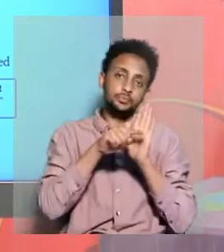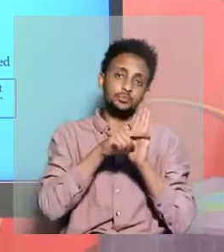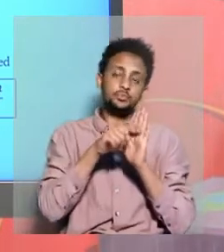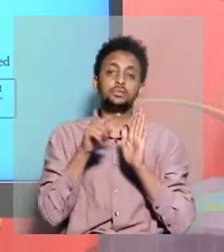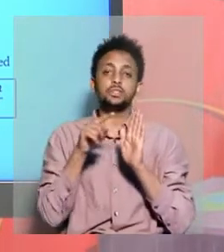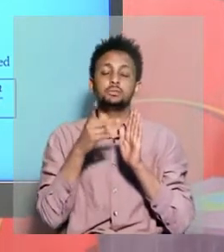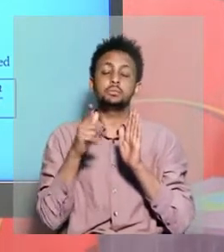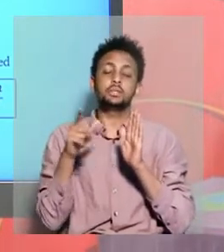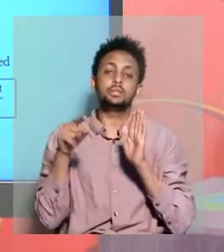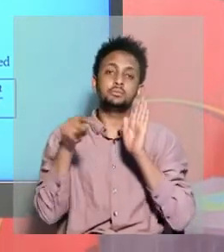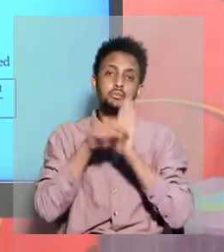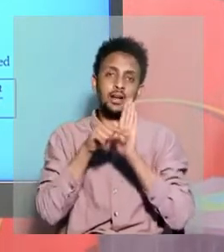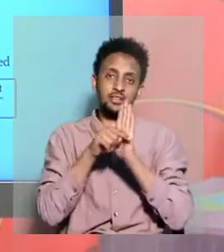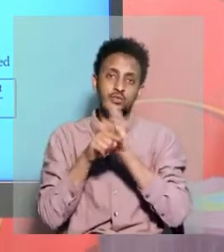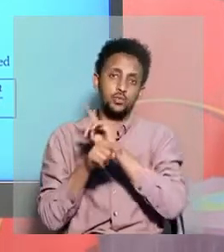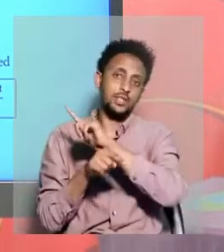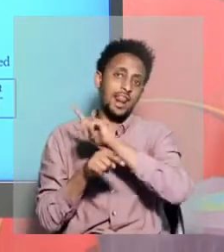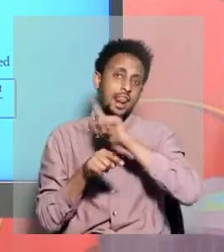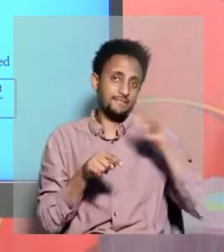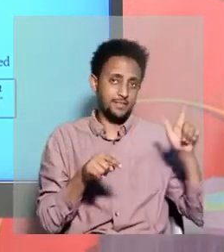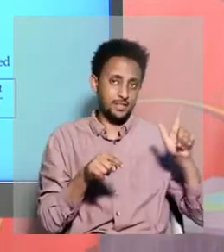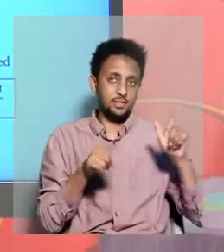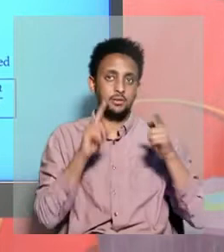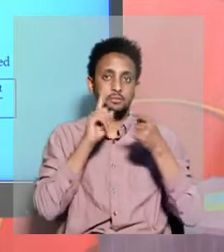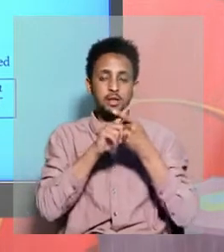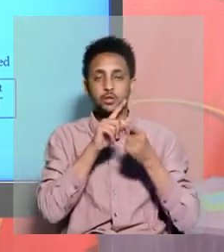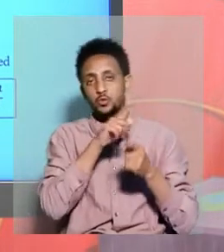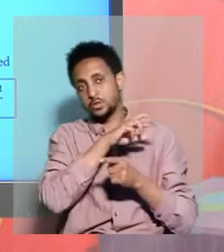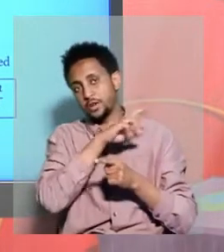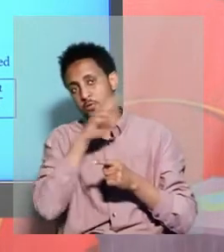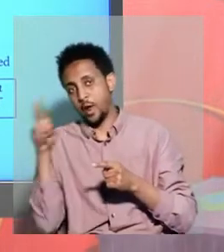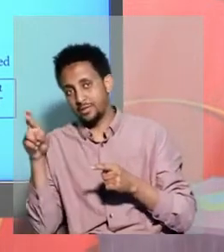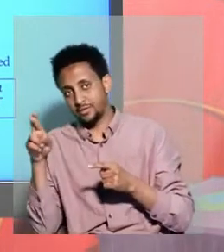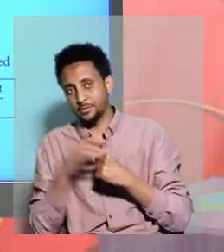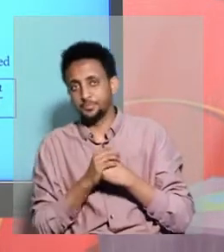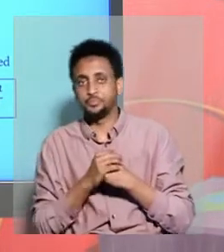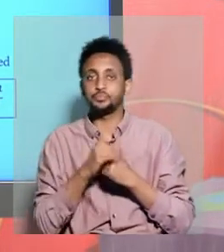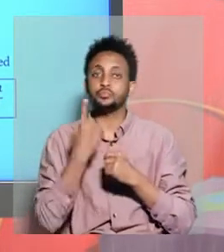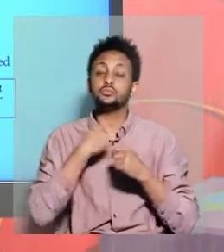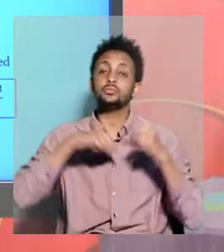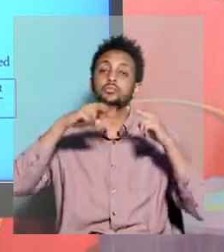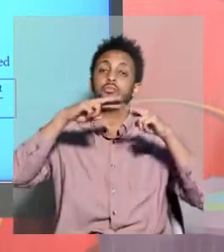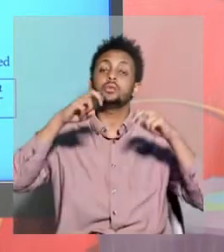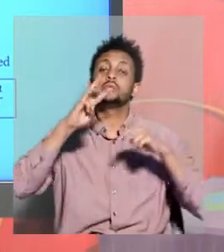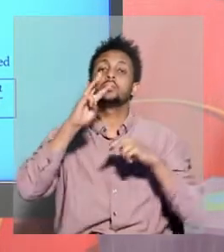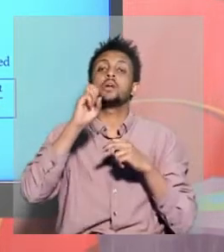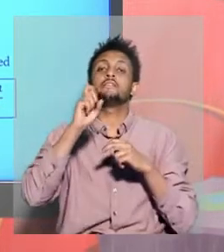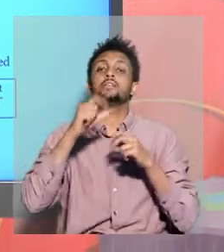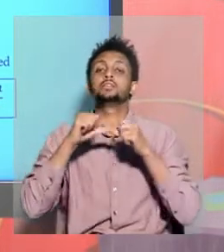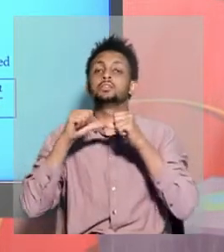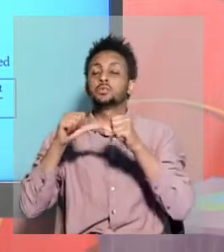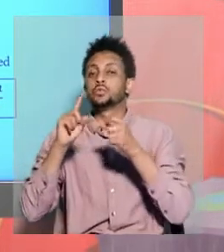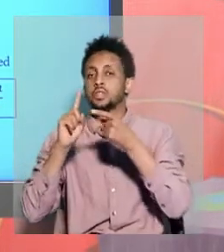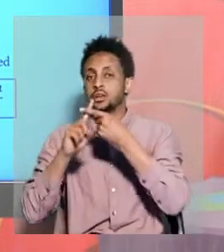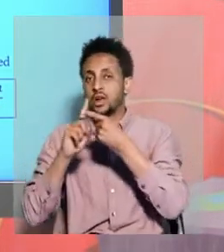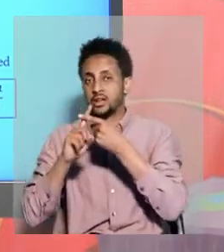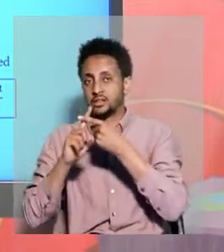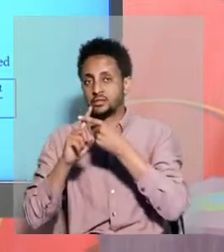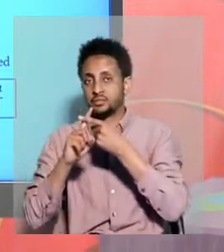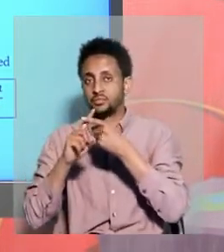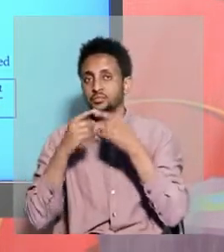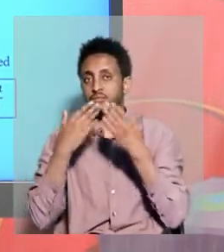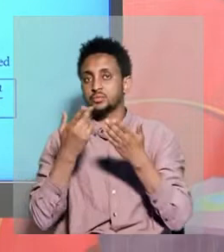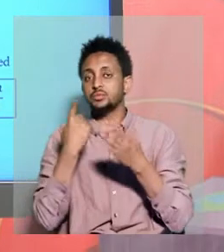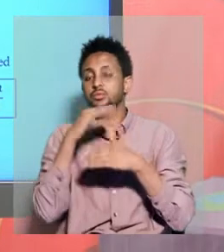so on. And for this case, and usually in your textbooks, it says that we are referring a wave tending to the right side.